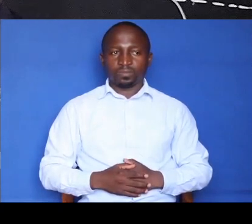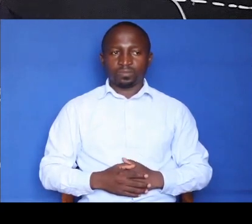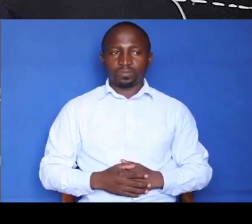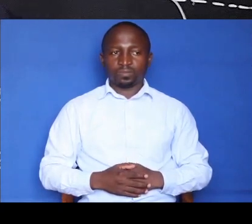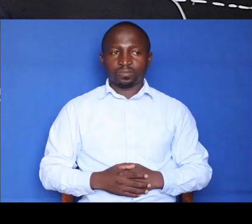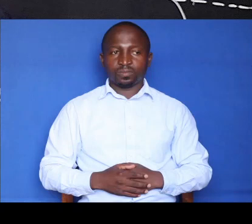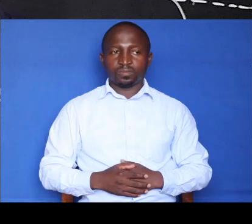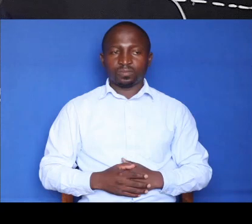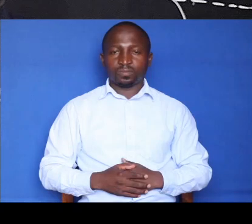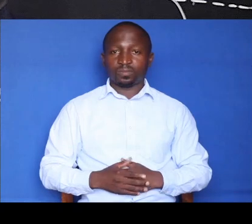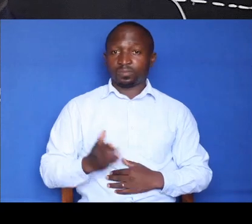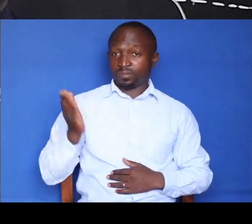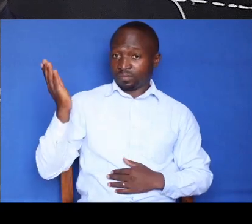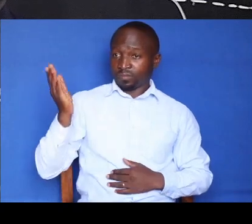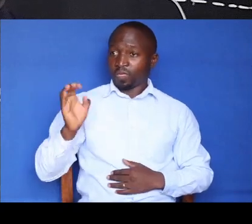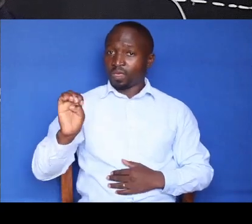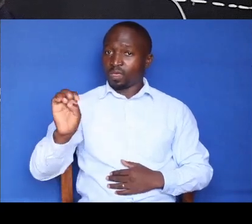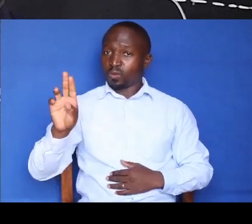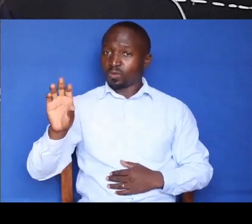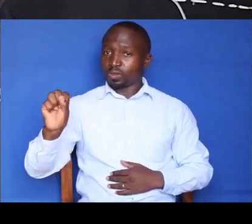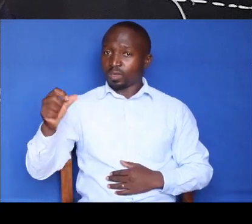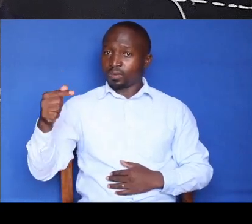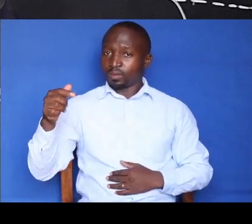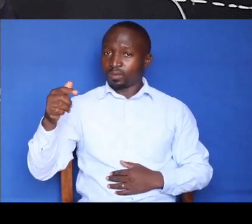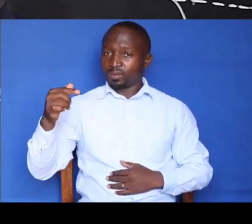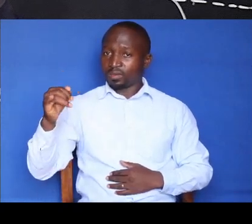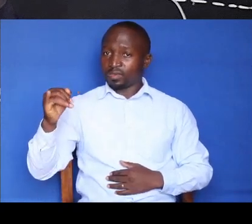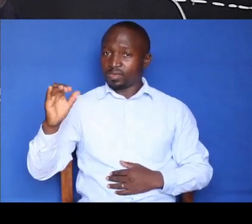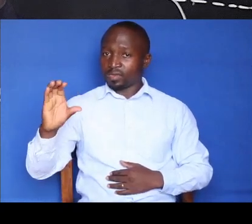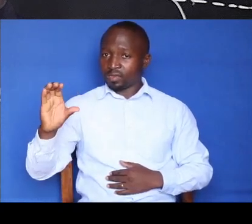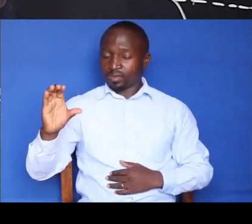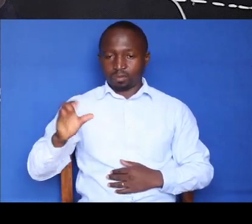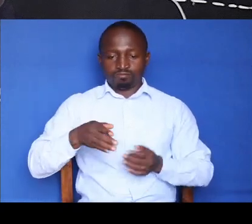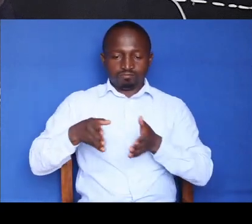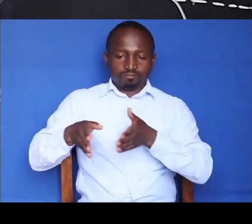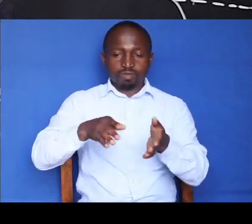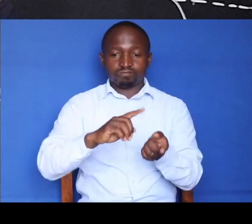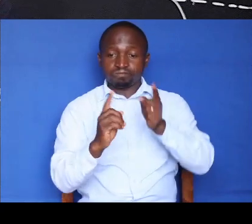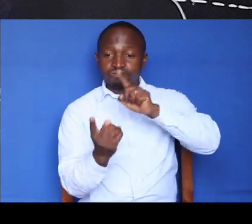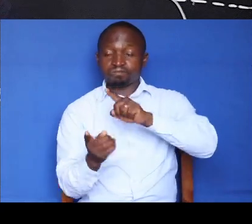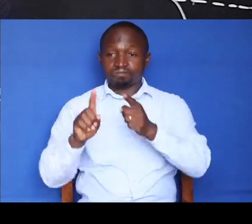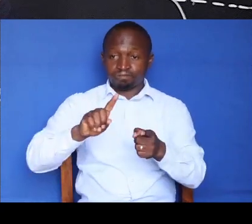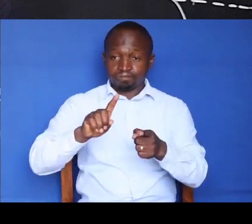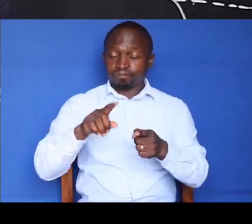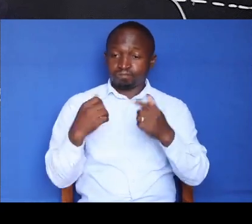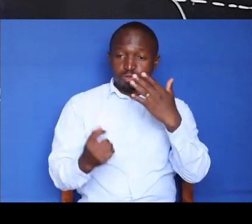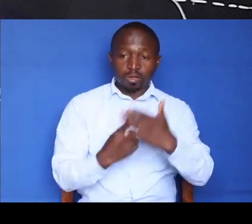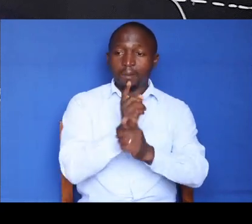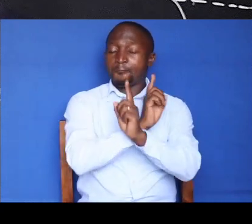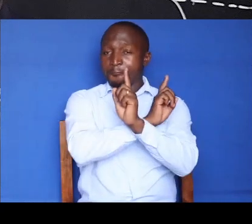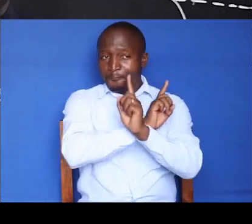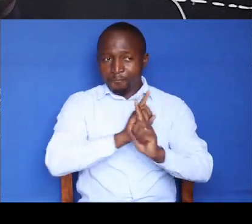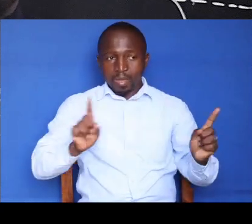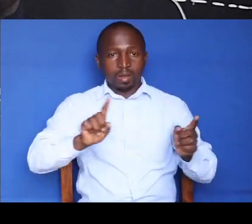Eustatic river rejuvenation used to occur without significant change of water